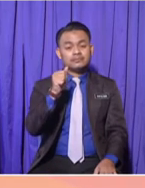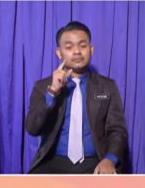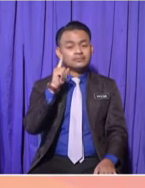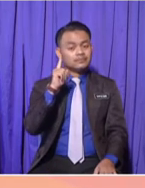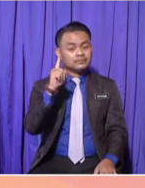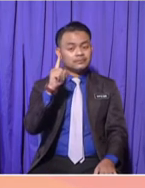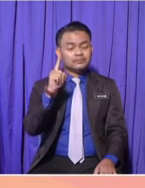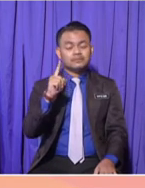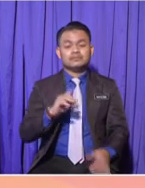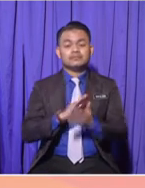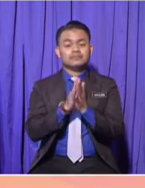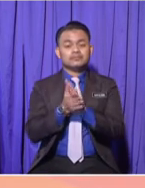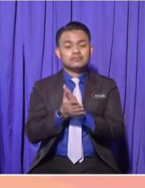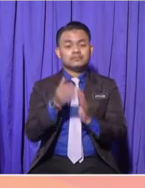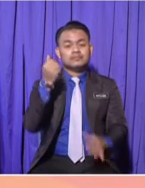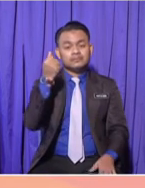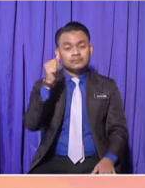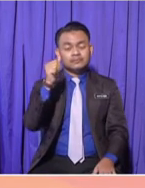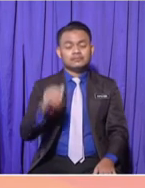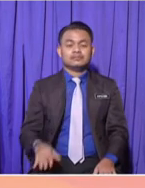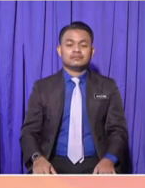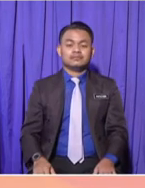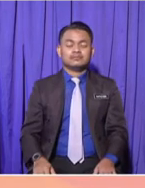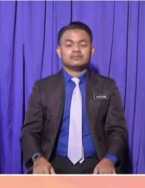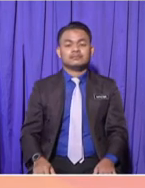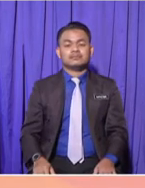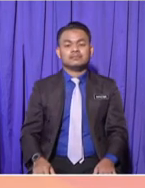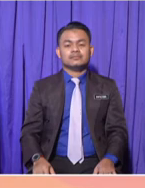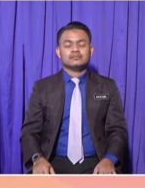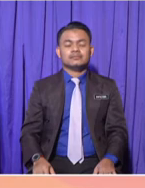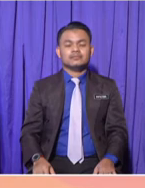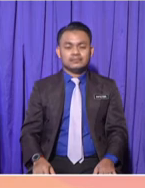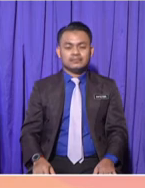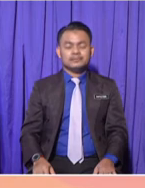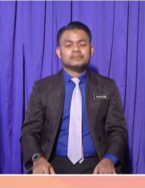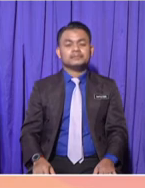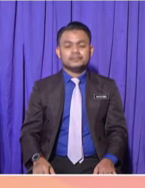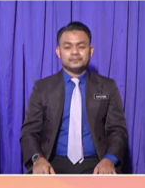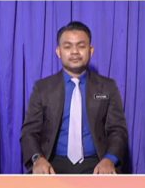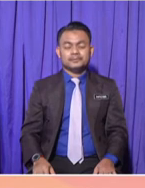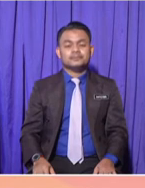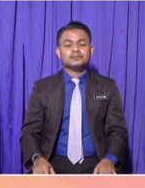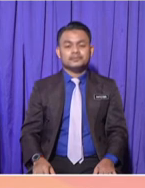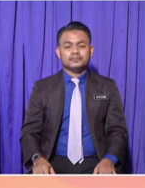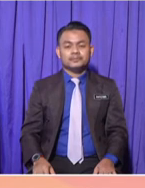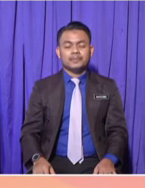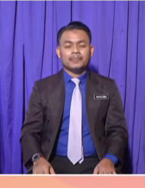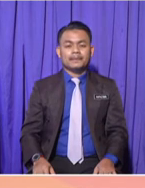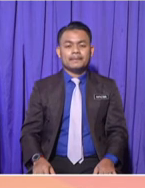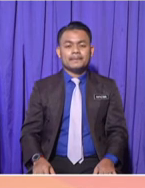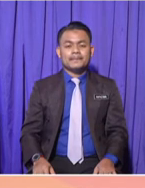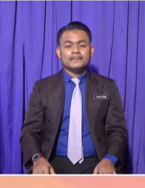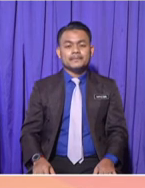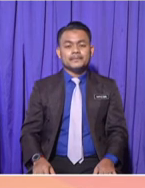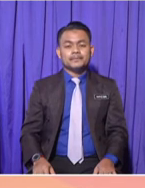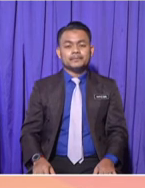ones make a 10. 10 ones make a 10. 10 ones